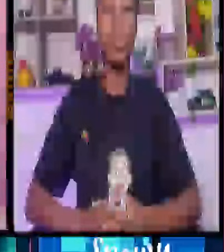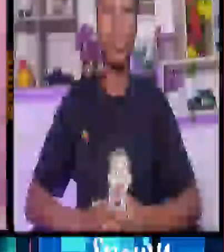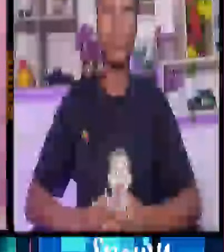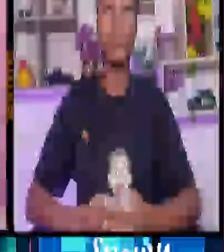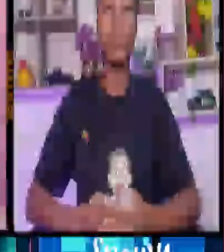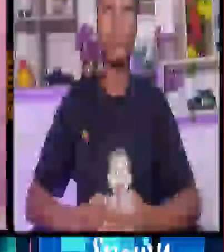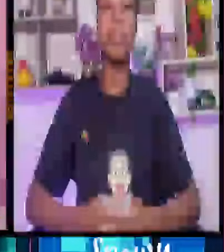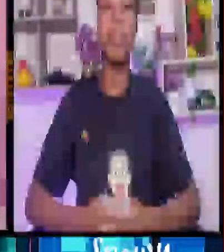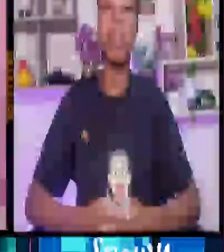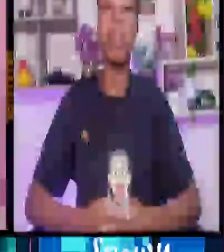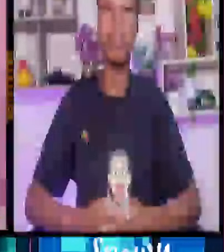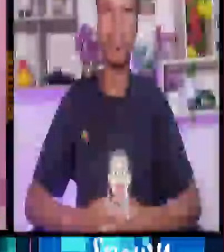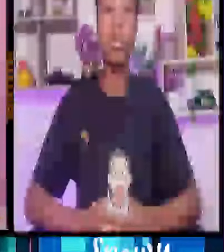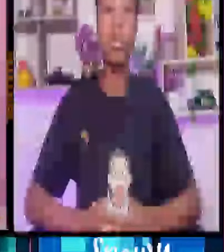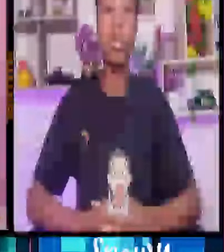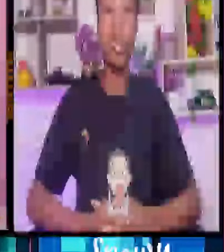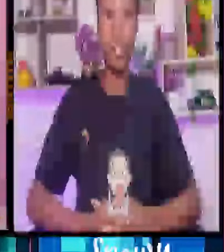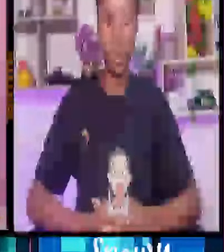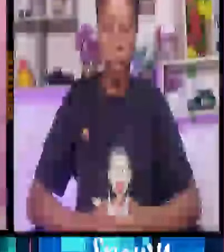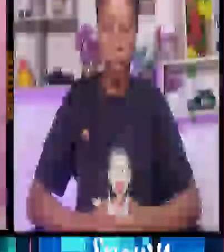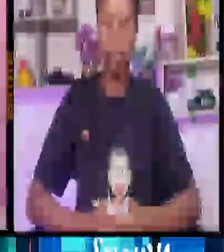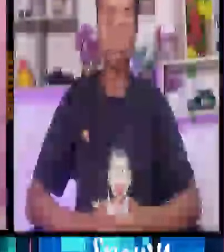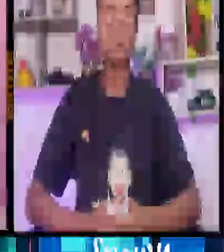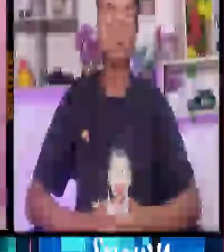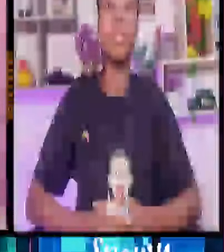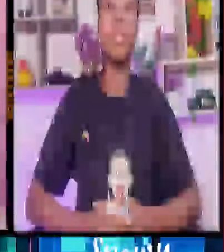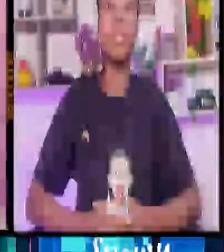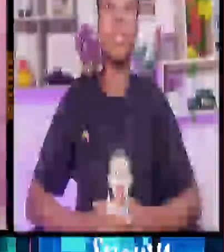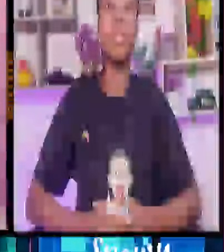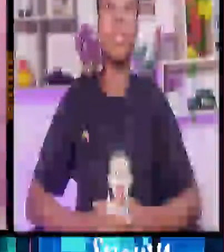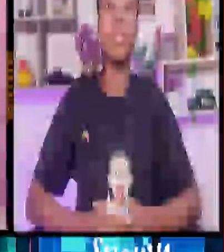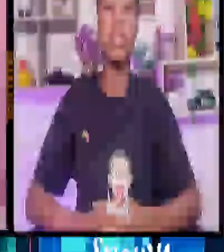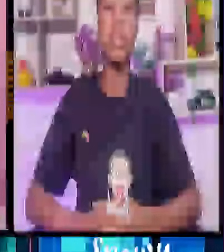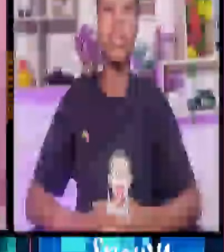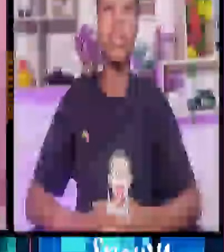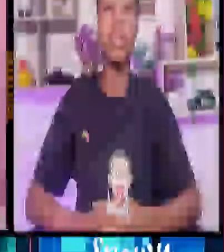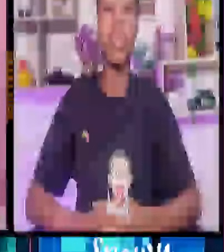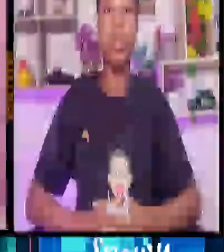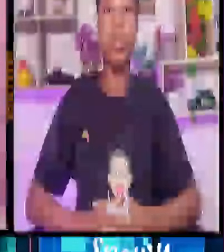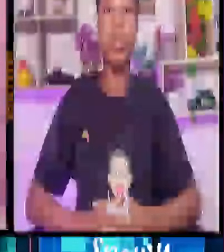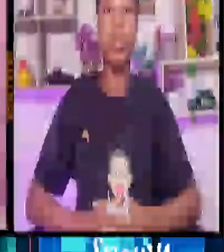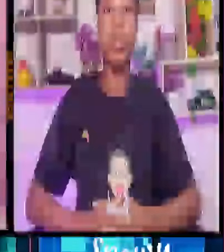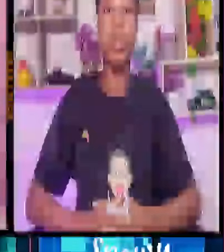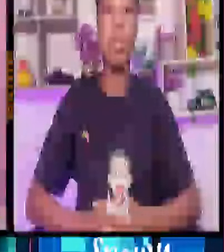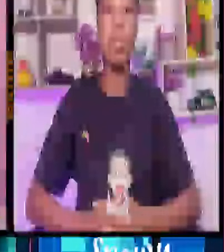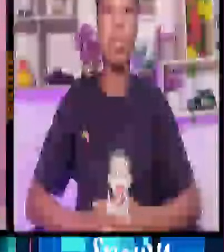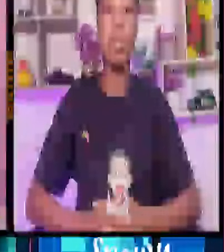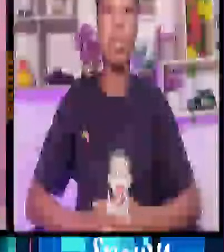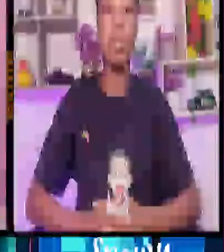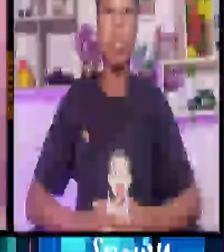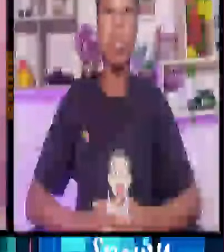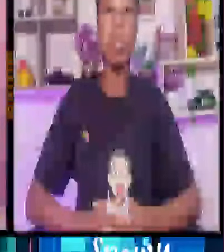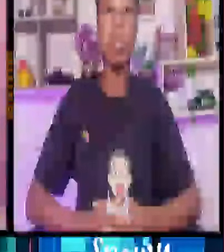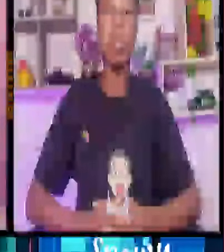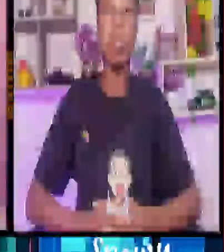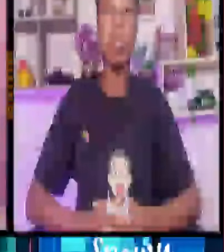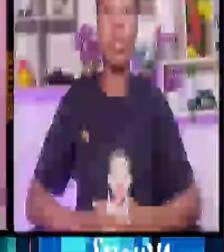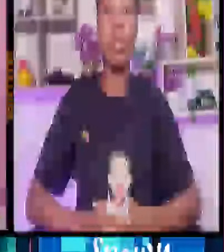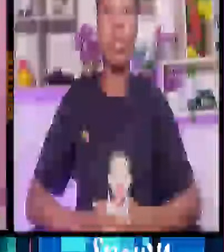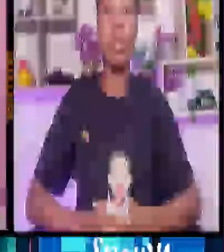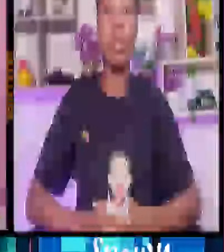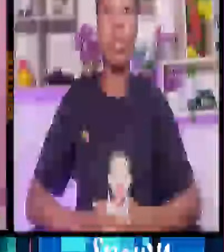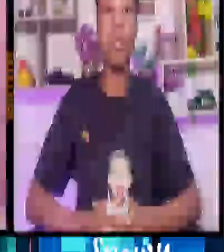debate where we may also have to let the party people also know that, well, in the case of Professor Dubois, he went